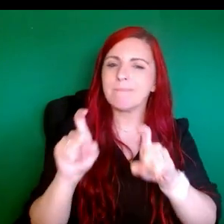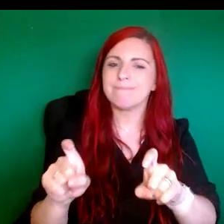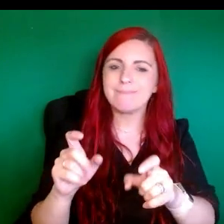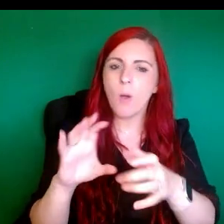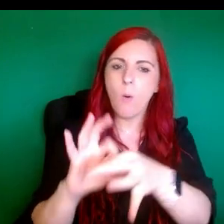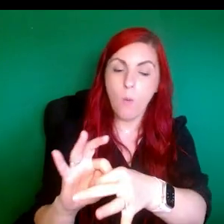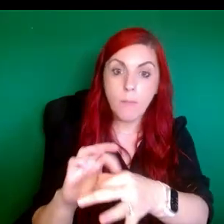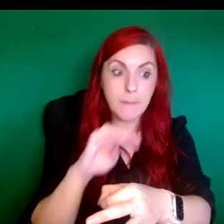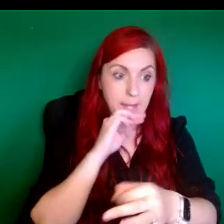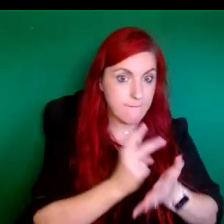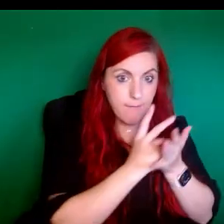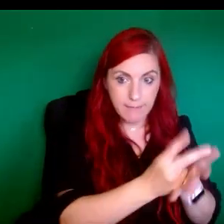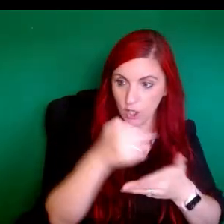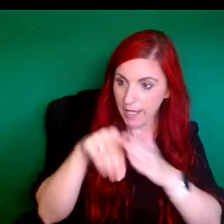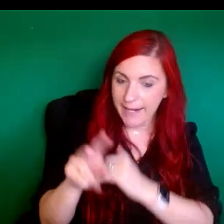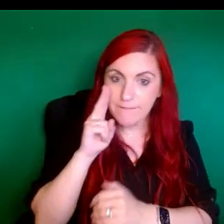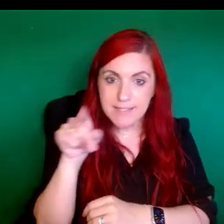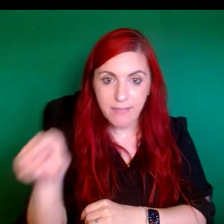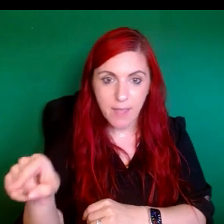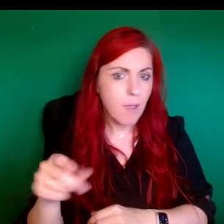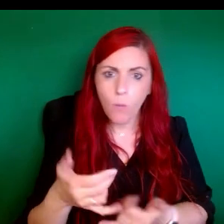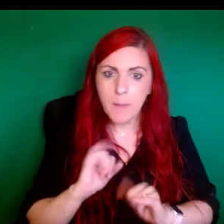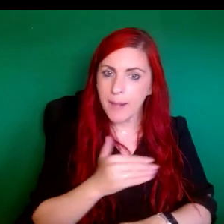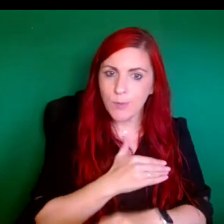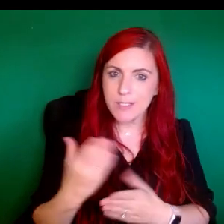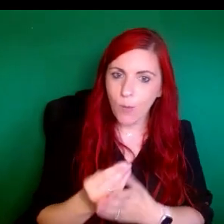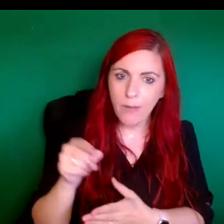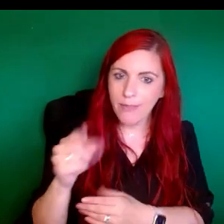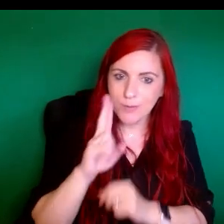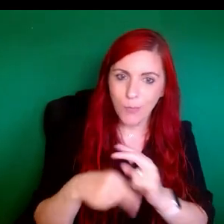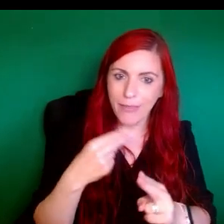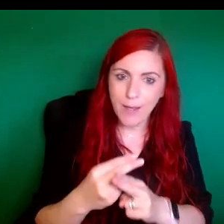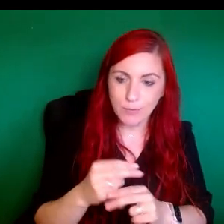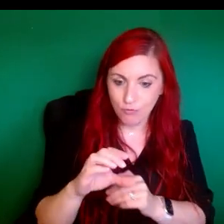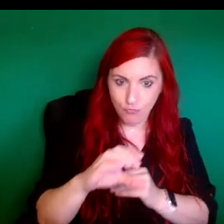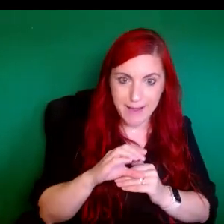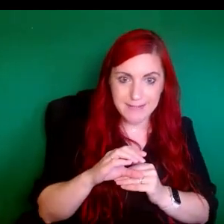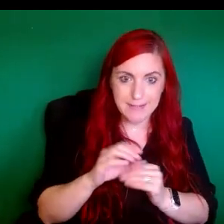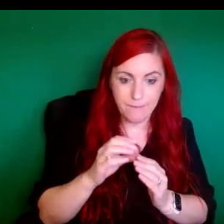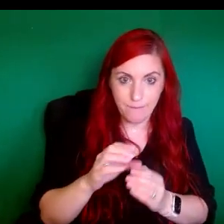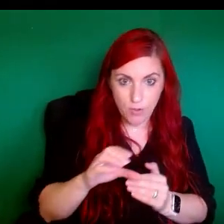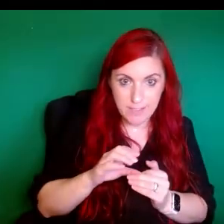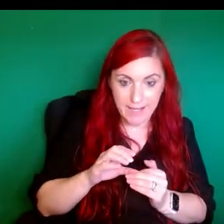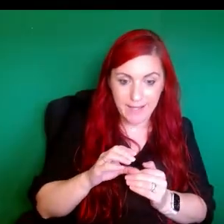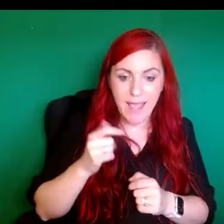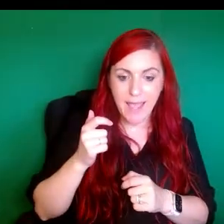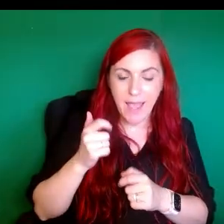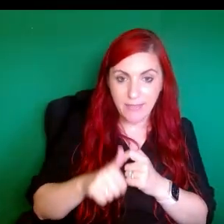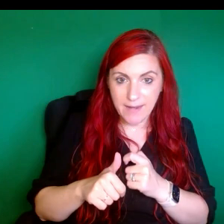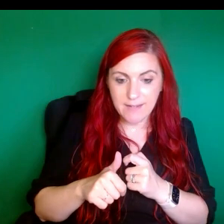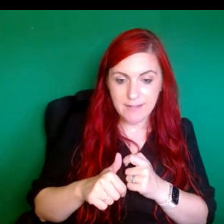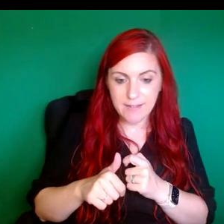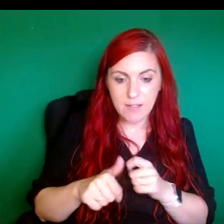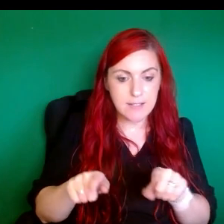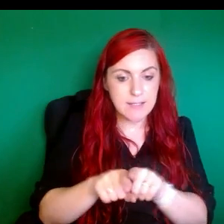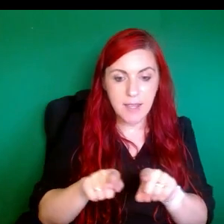been able to start and run that without grant funding. And we also have great support